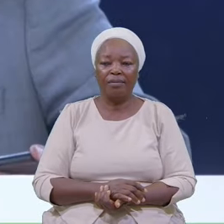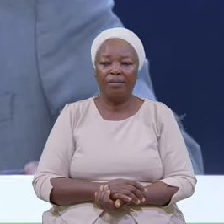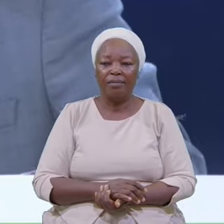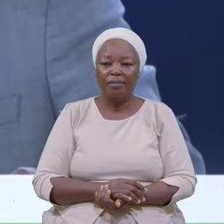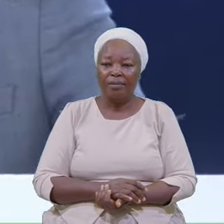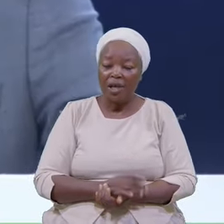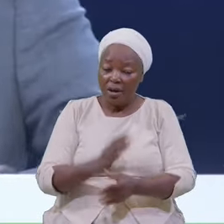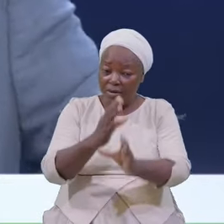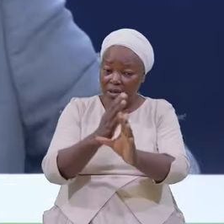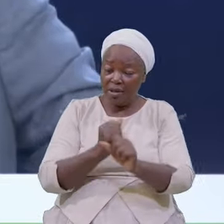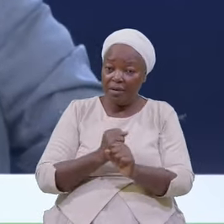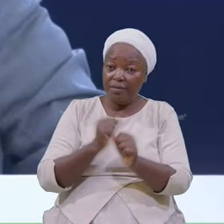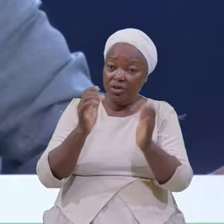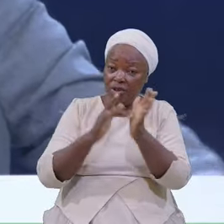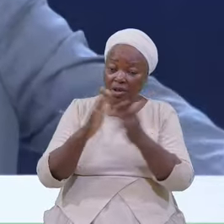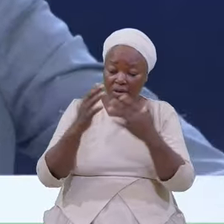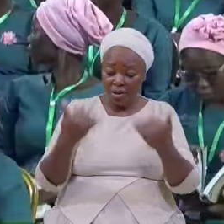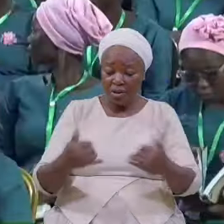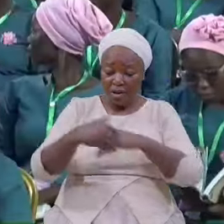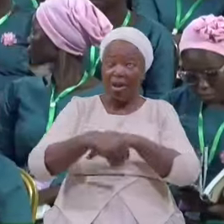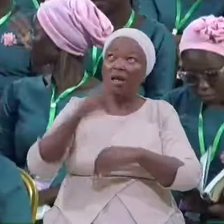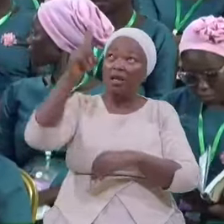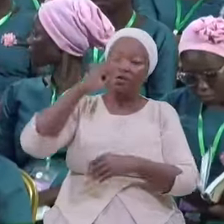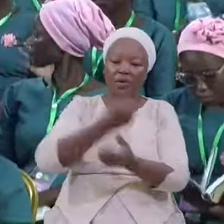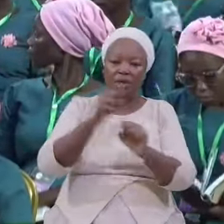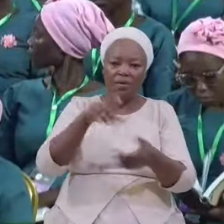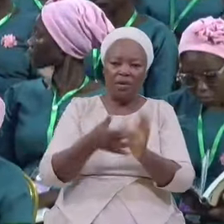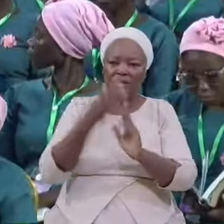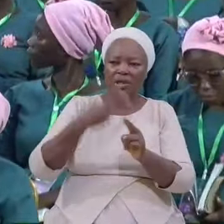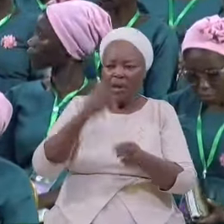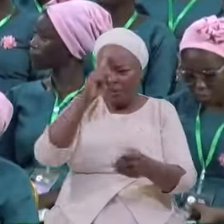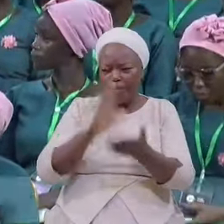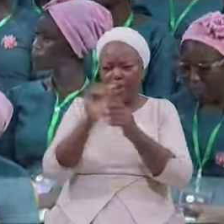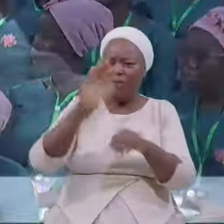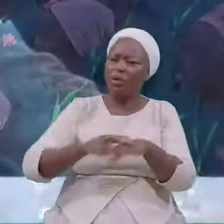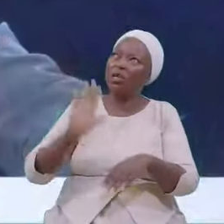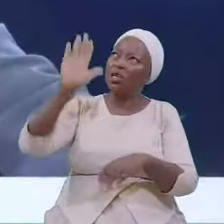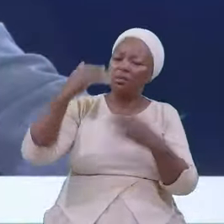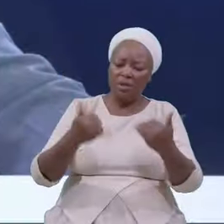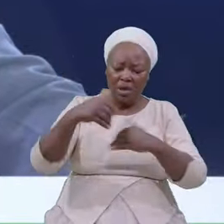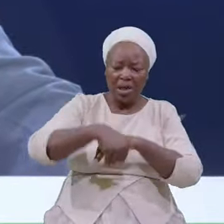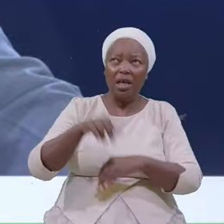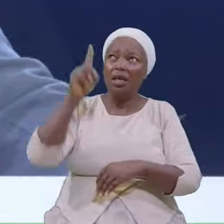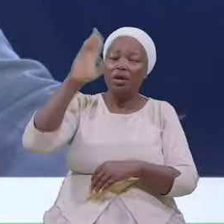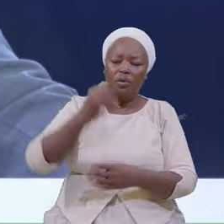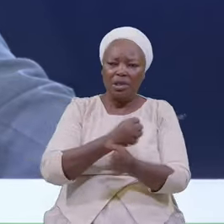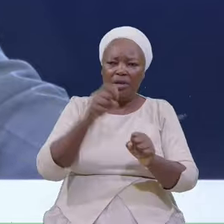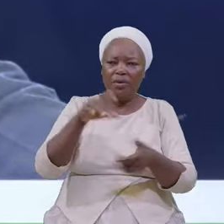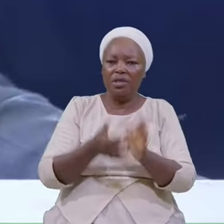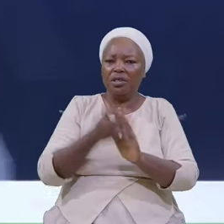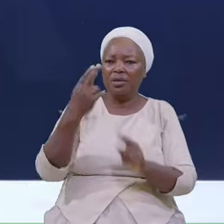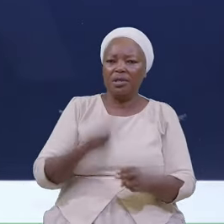Receive him tonight, he will save you. Recevez-le ce soir, il believe sauvera. On him tonight, he will save you.